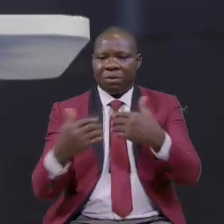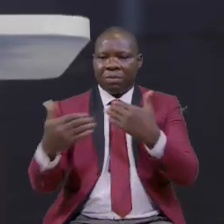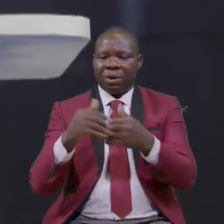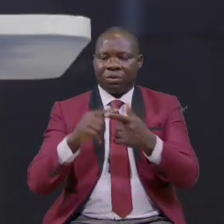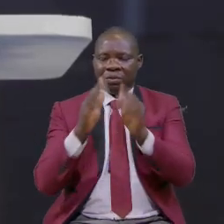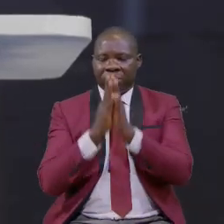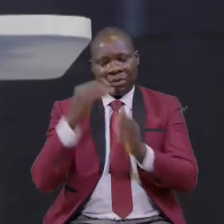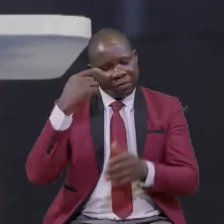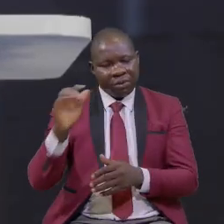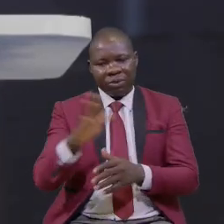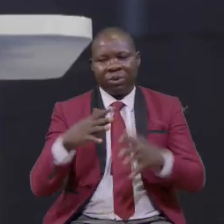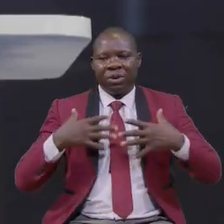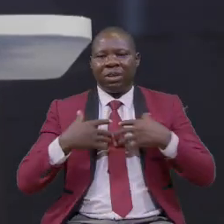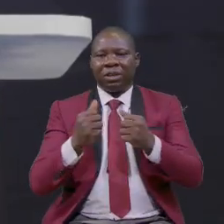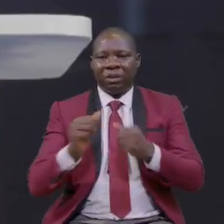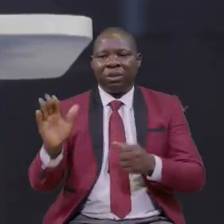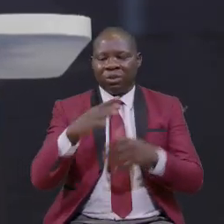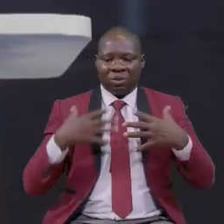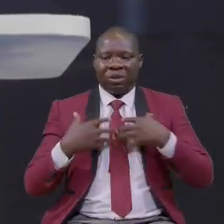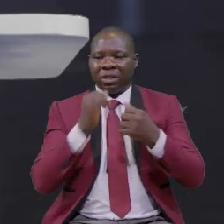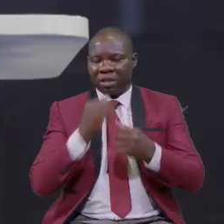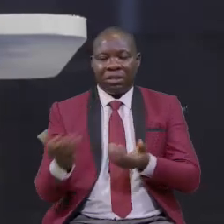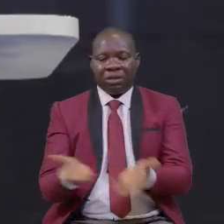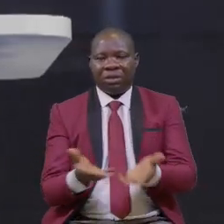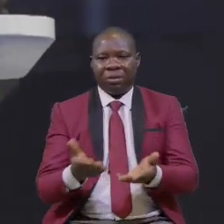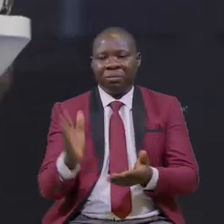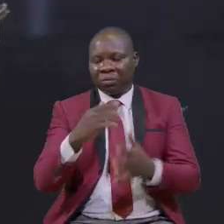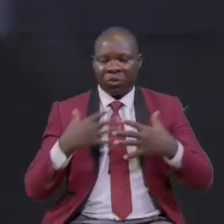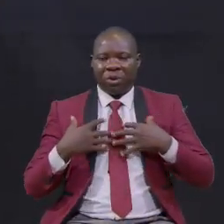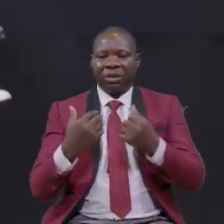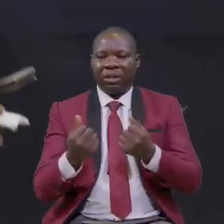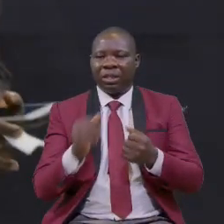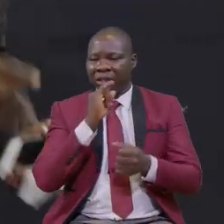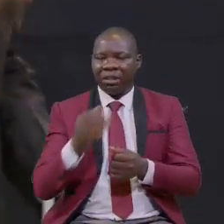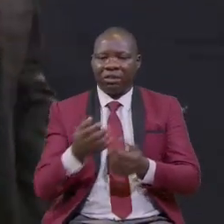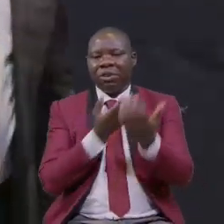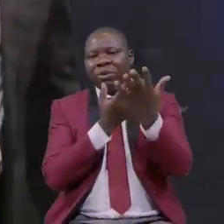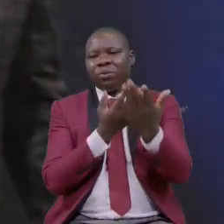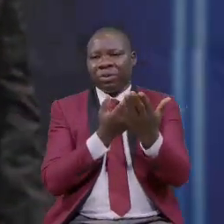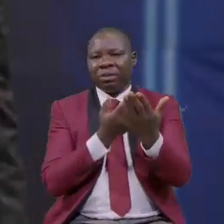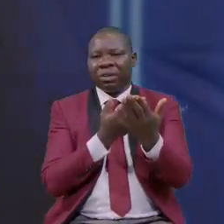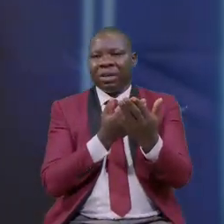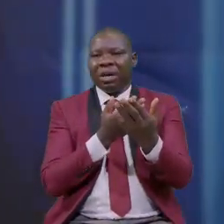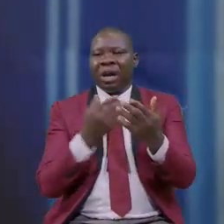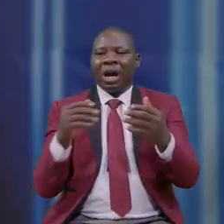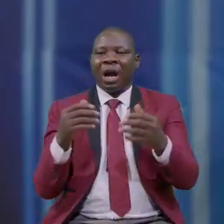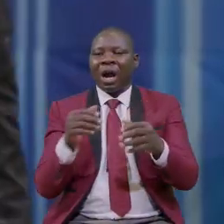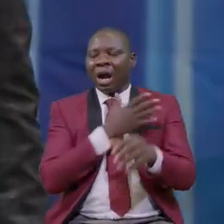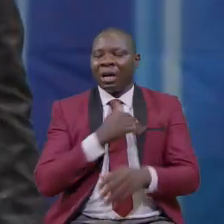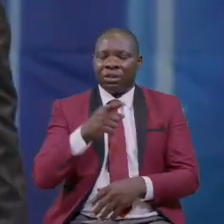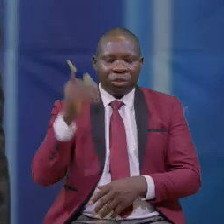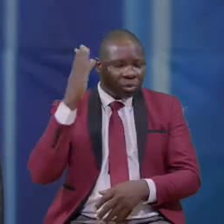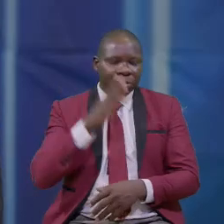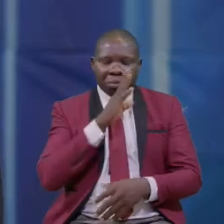Your healing is ready. Your healing is waiting. And you are going to be